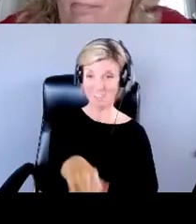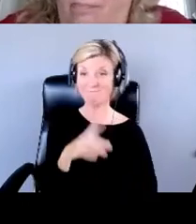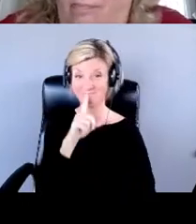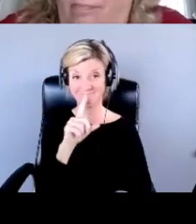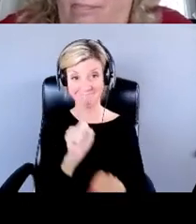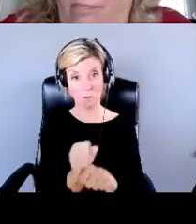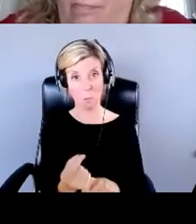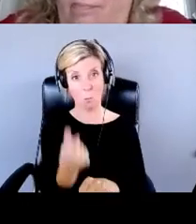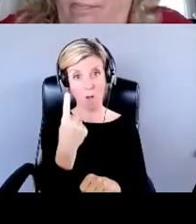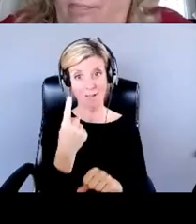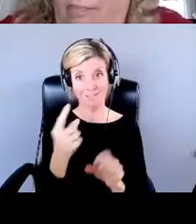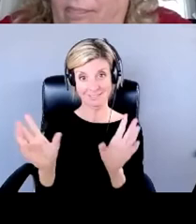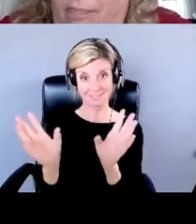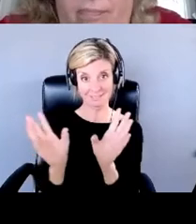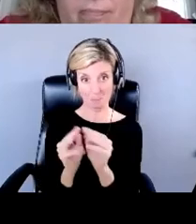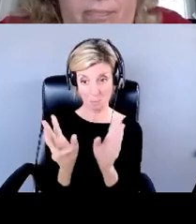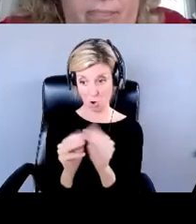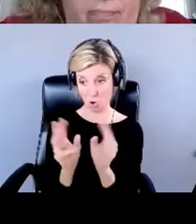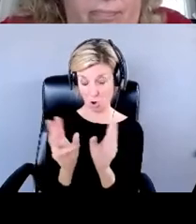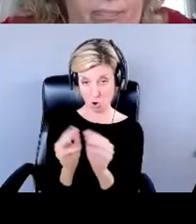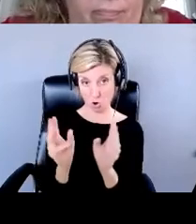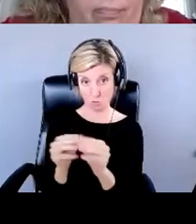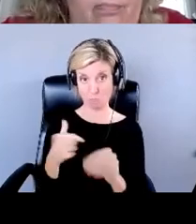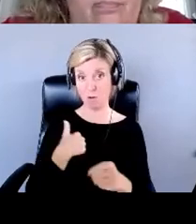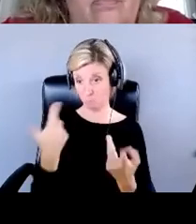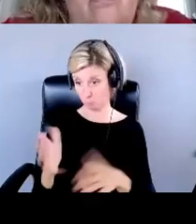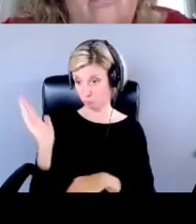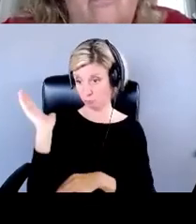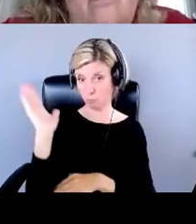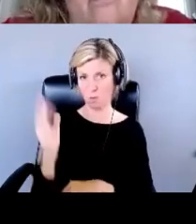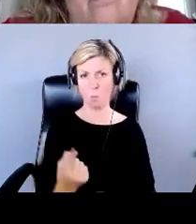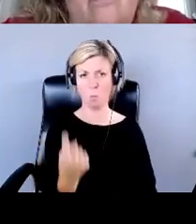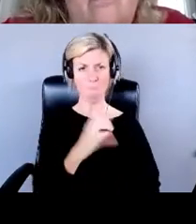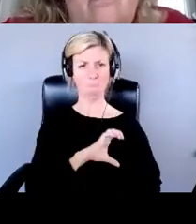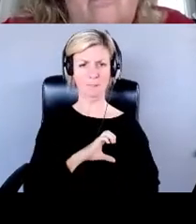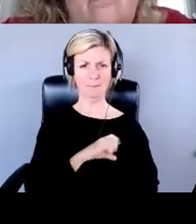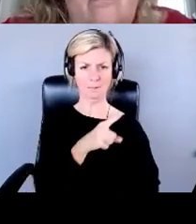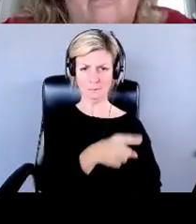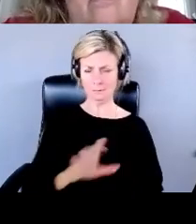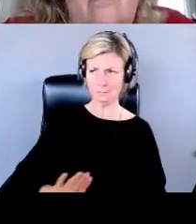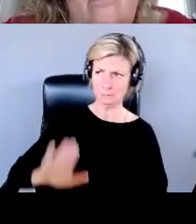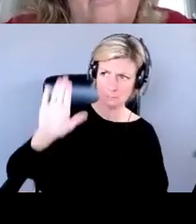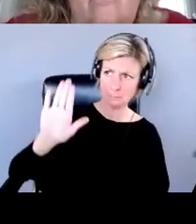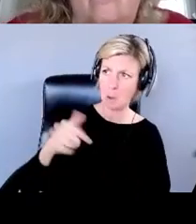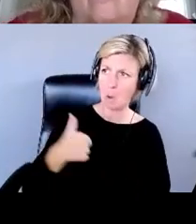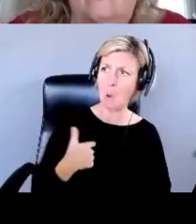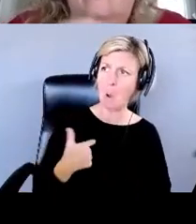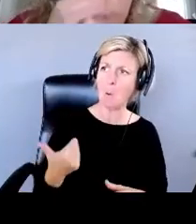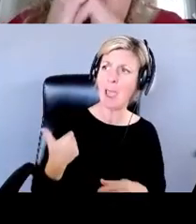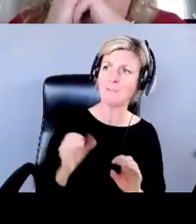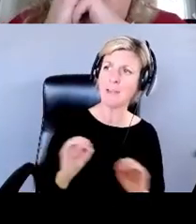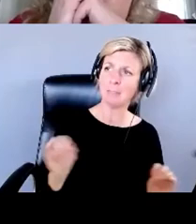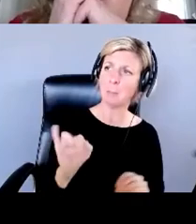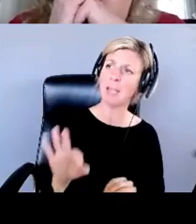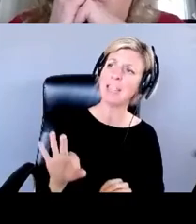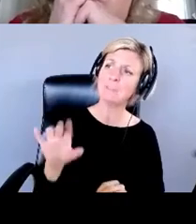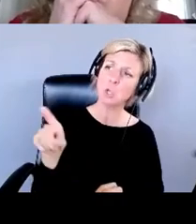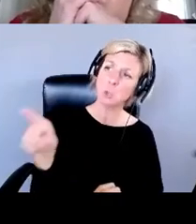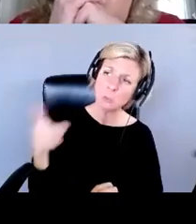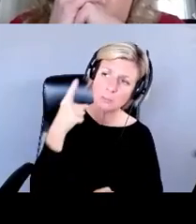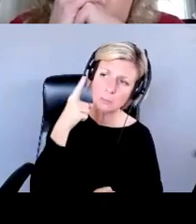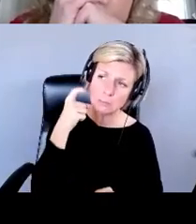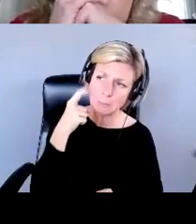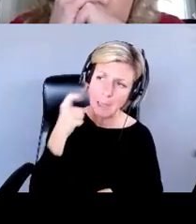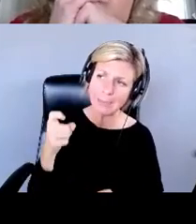chief police officer was saying, we don't have anything, but if you suspect it, give me a call. It's like,